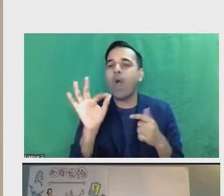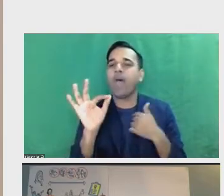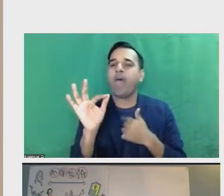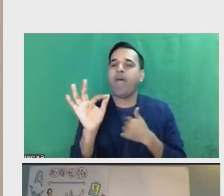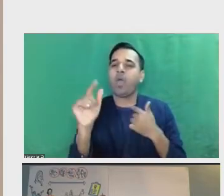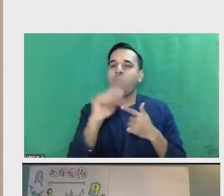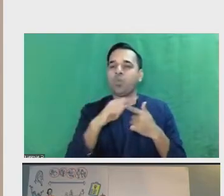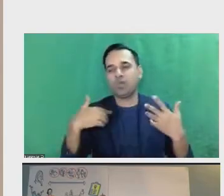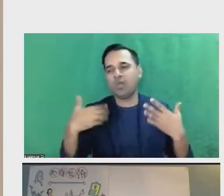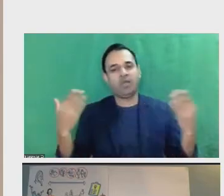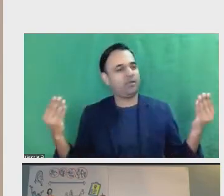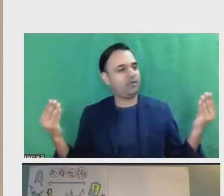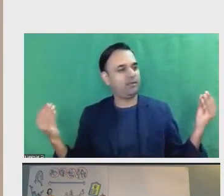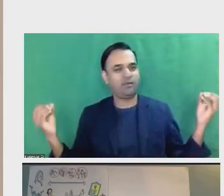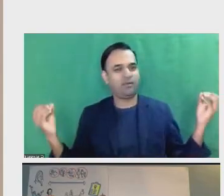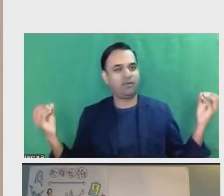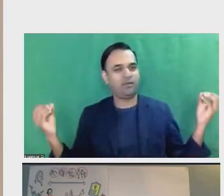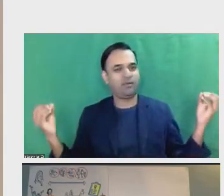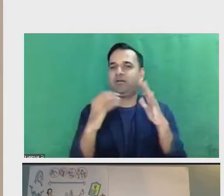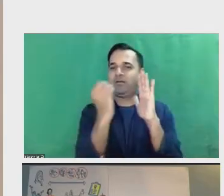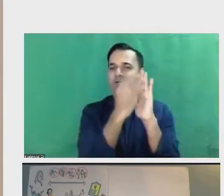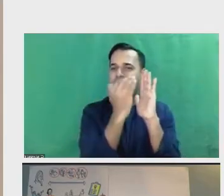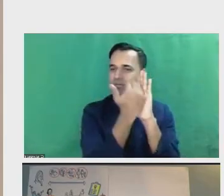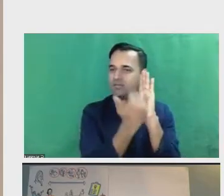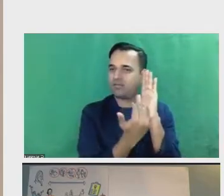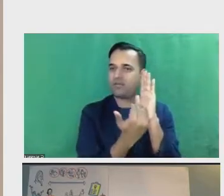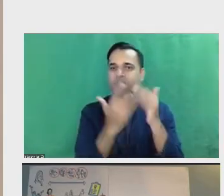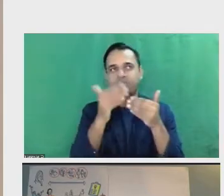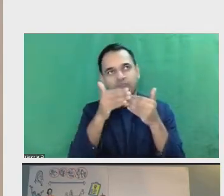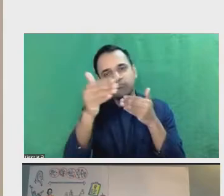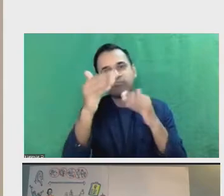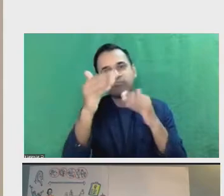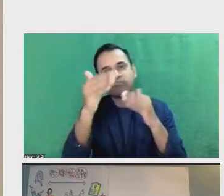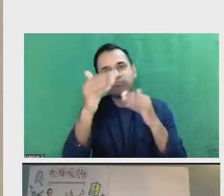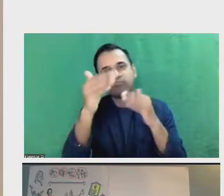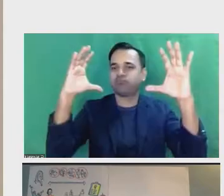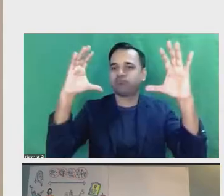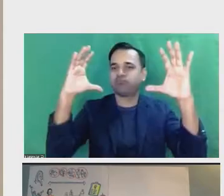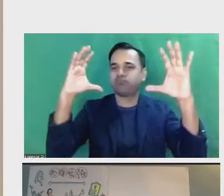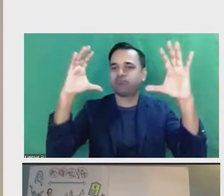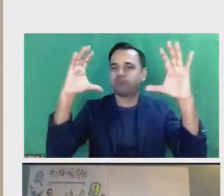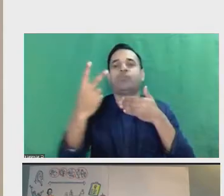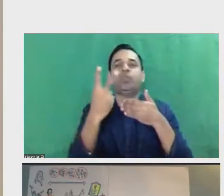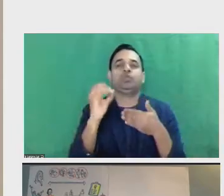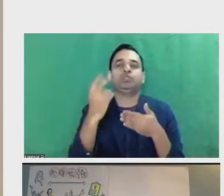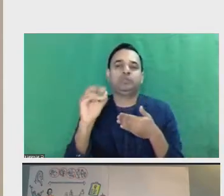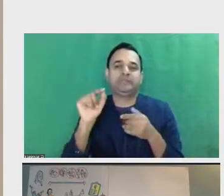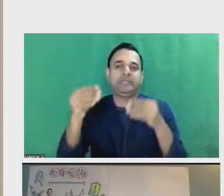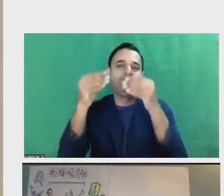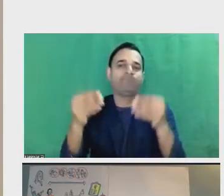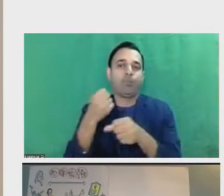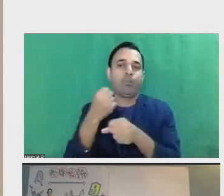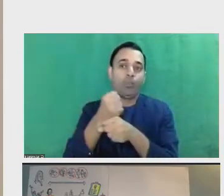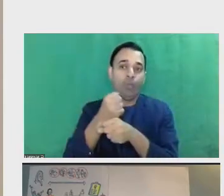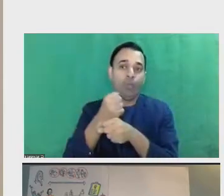need to see actions. We need to have it written down of what those actions look like. When we